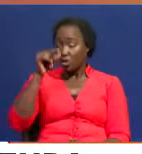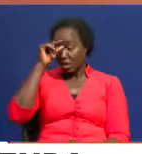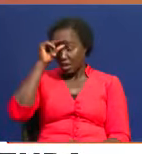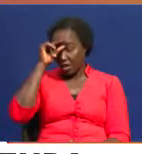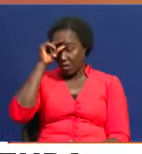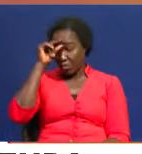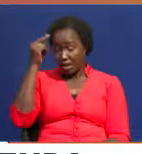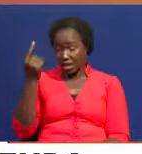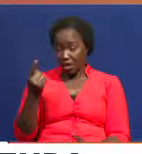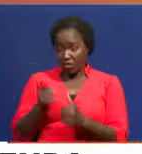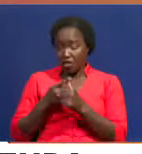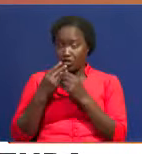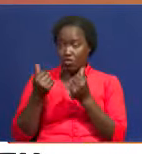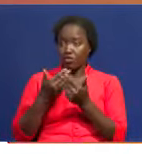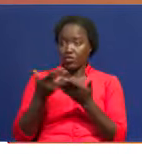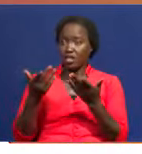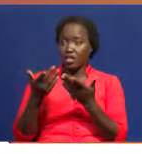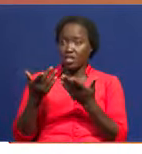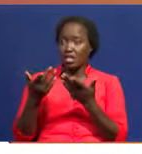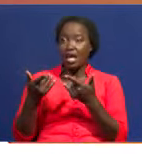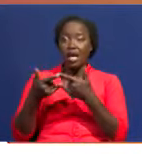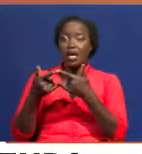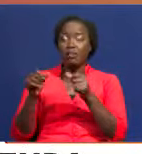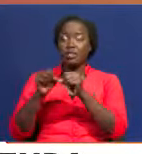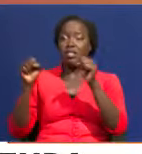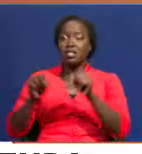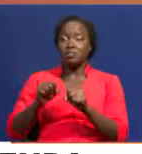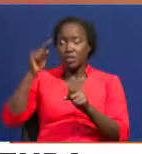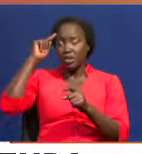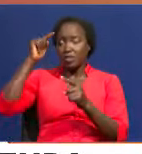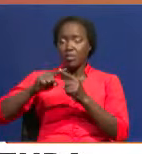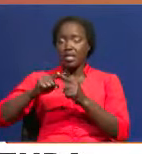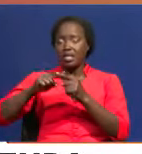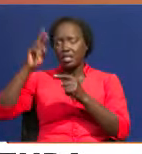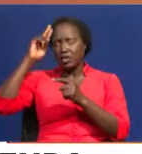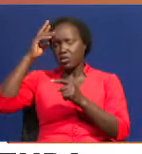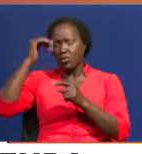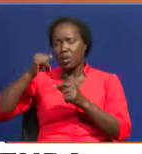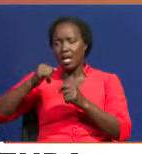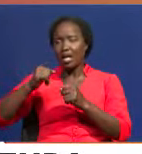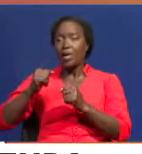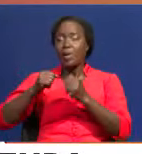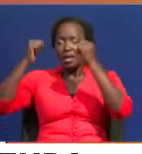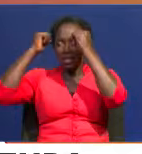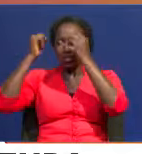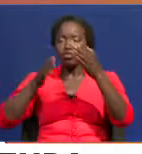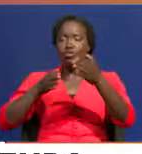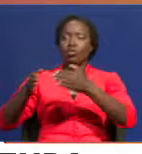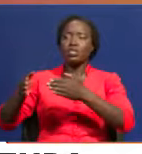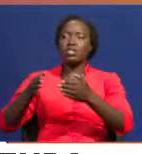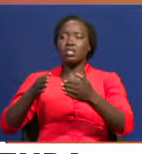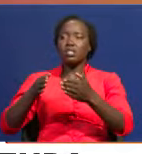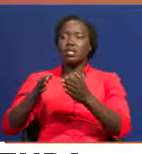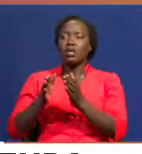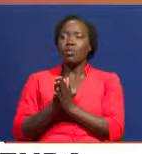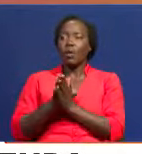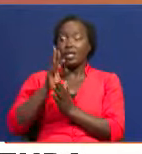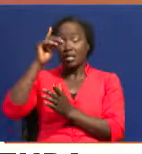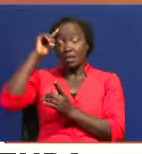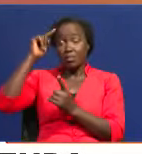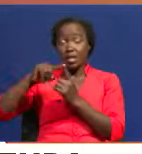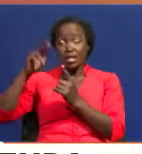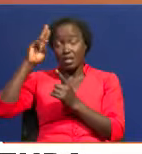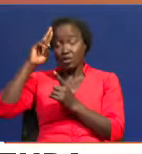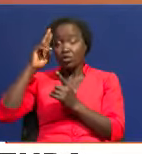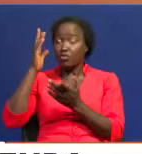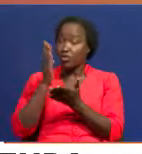first address this this model, because it's one of the main reasons why us as students, we were on the streets. It was one of the main reason, and I